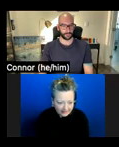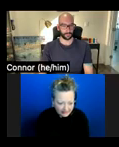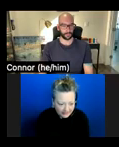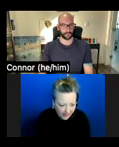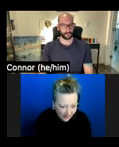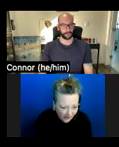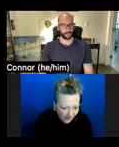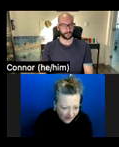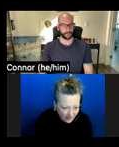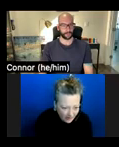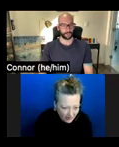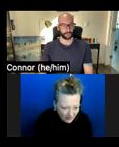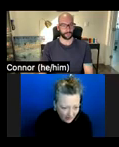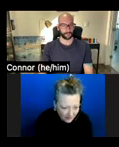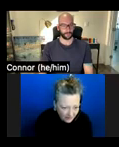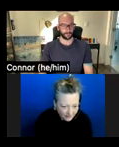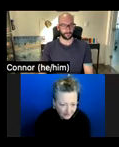here.